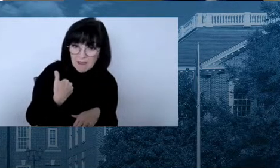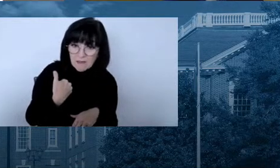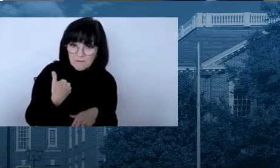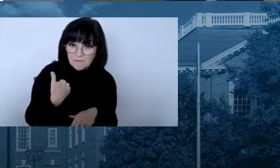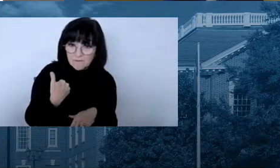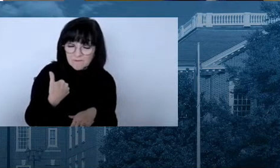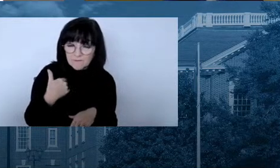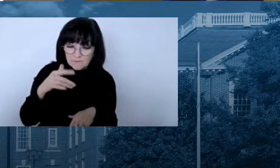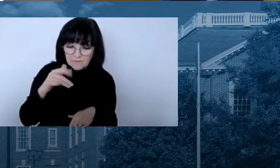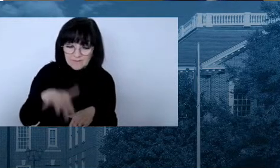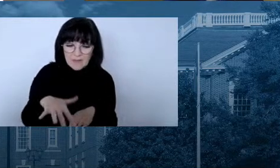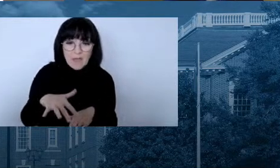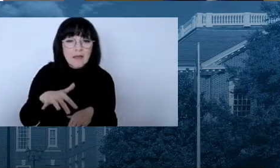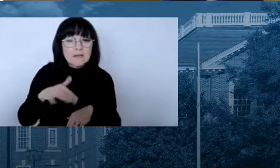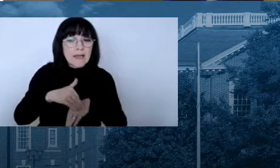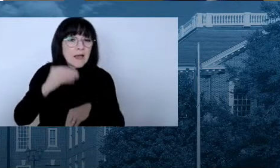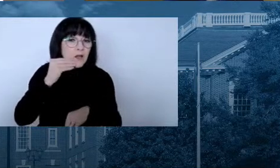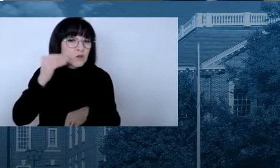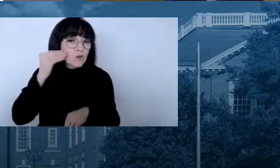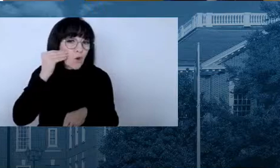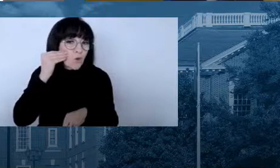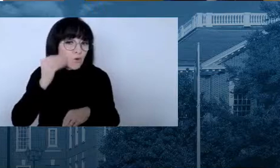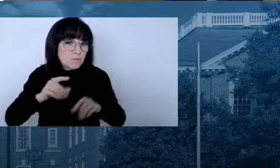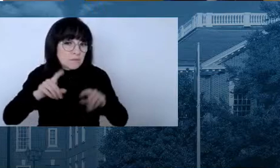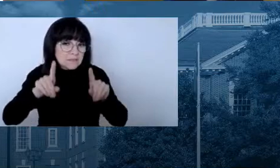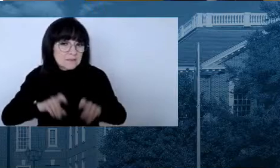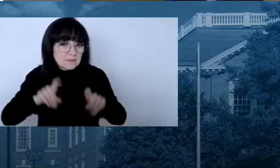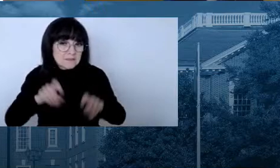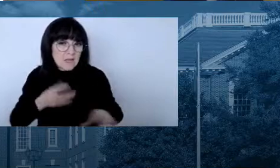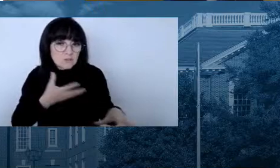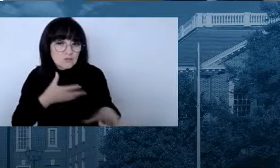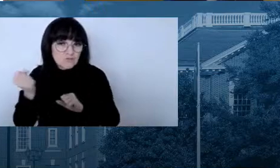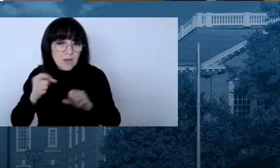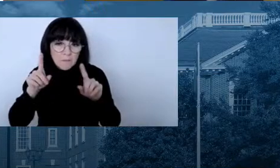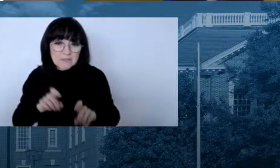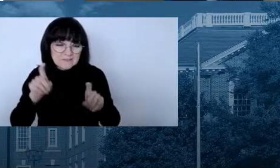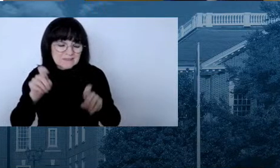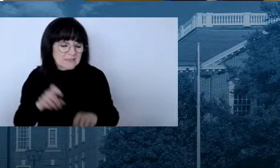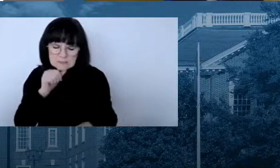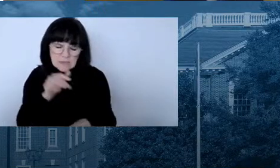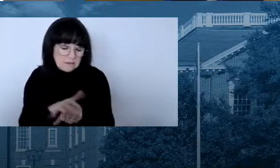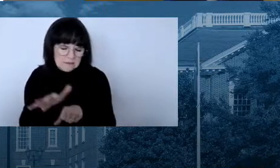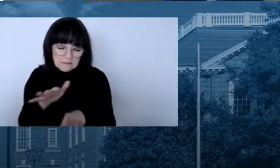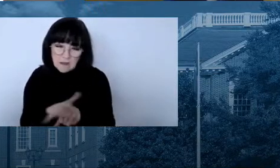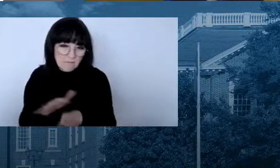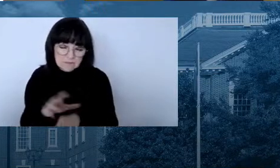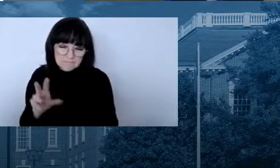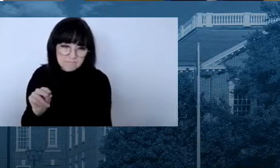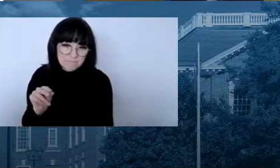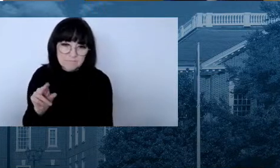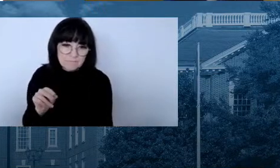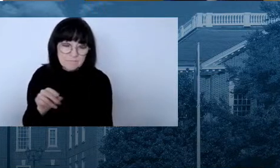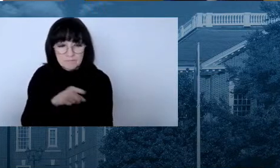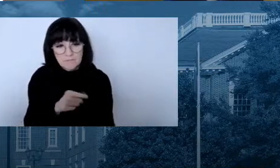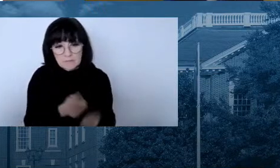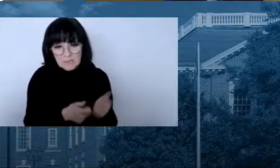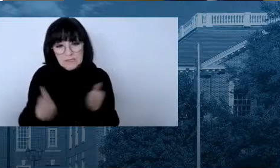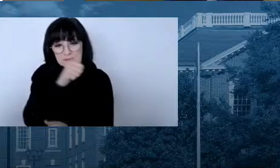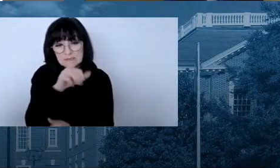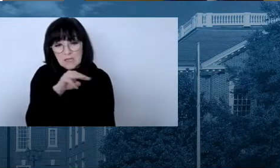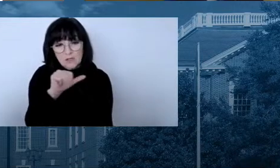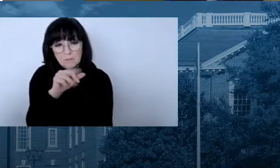at home, and so-called rapid tests? Probably not. Secretary McGarrick, do you want to add anything to